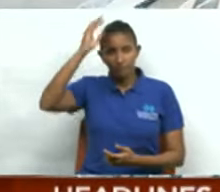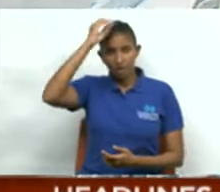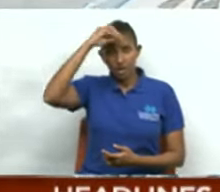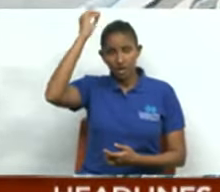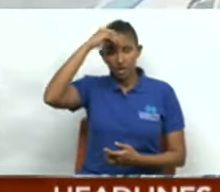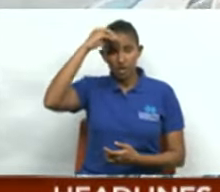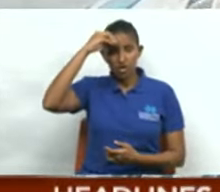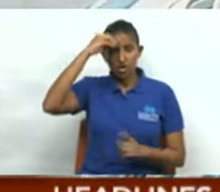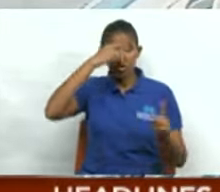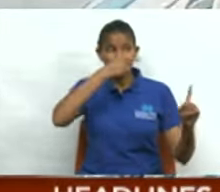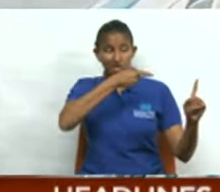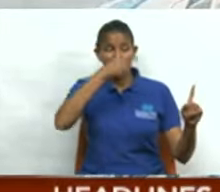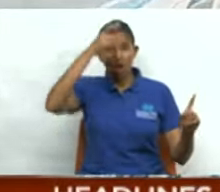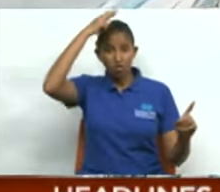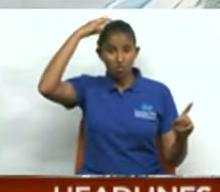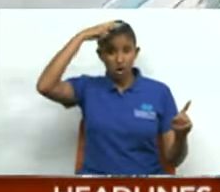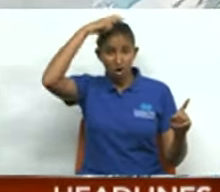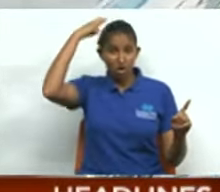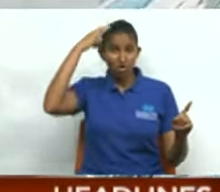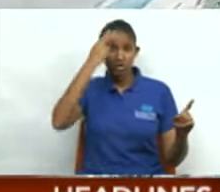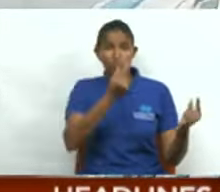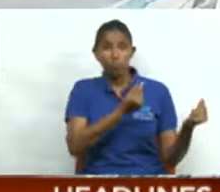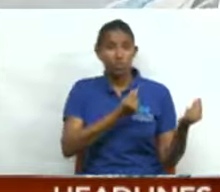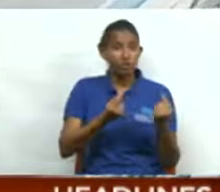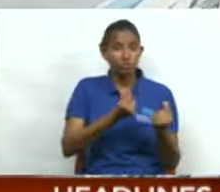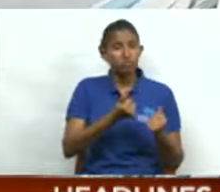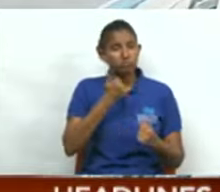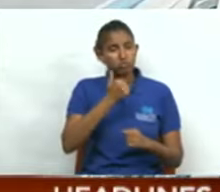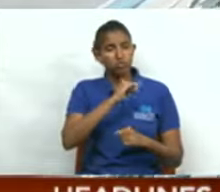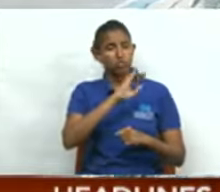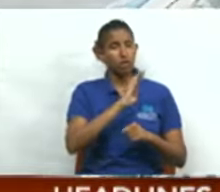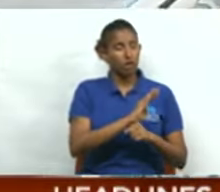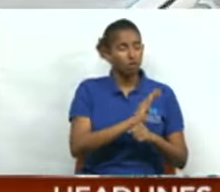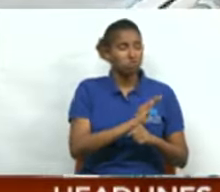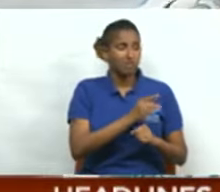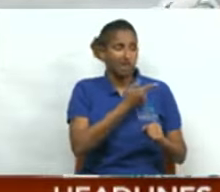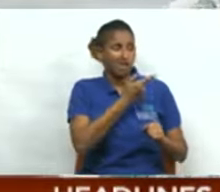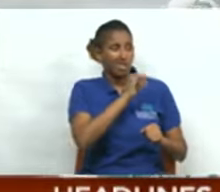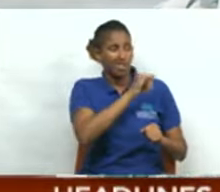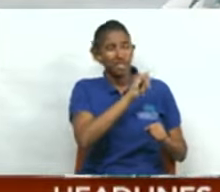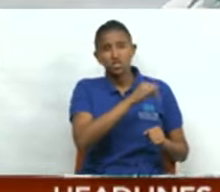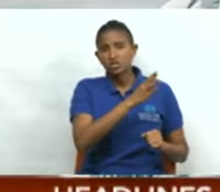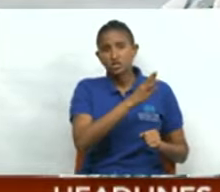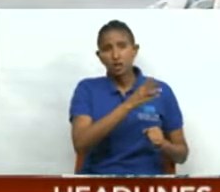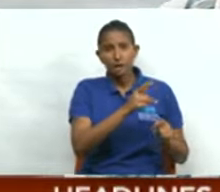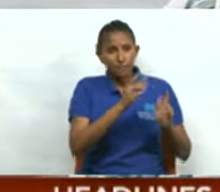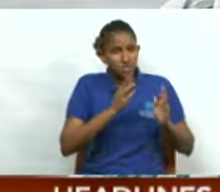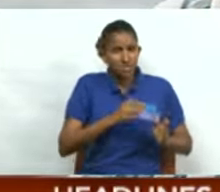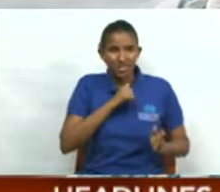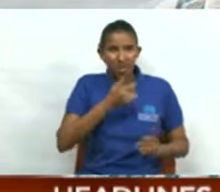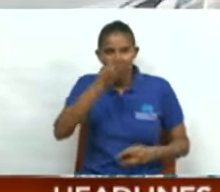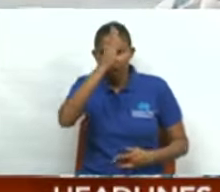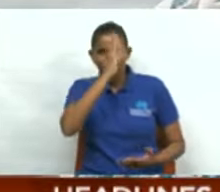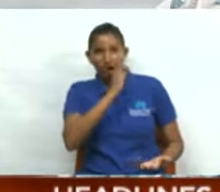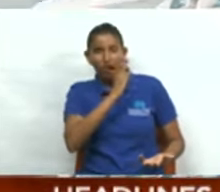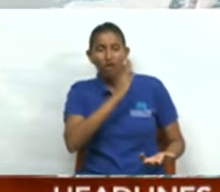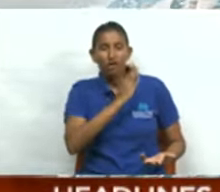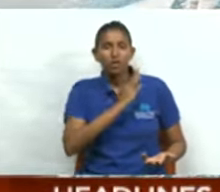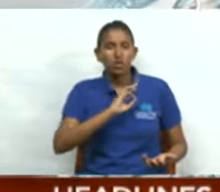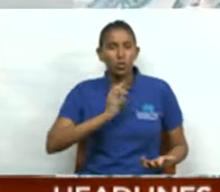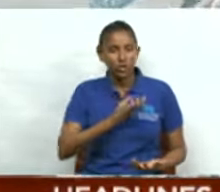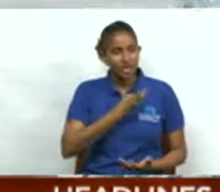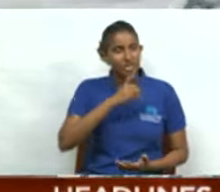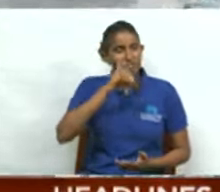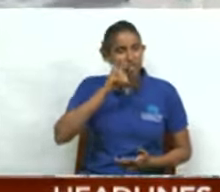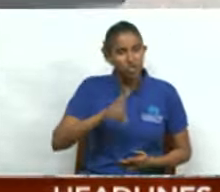Rowley is doing a good job. Now, he's just a man. He's not like, you know, God or anything, and we just have to have patience and